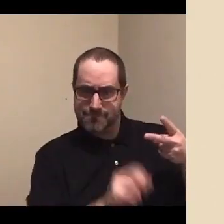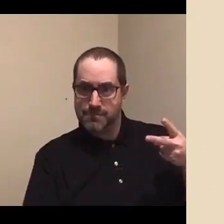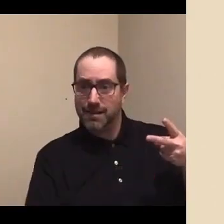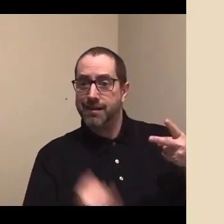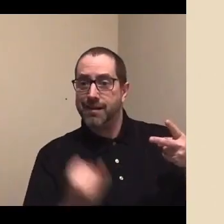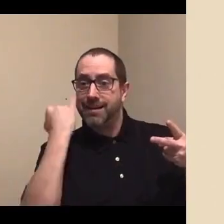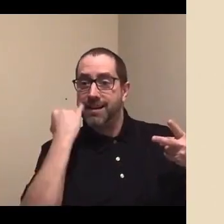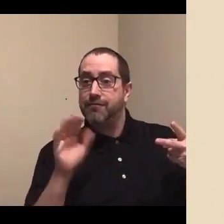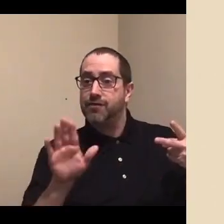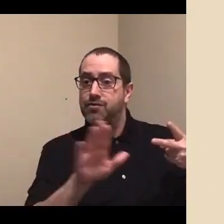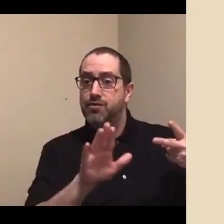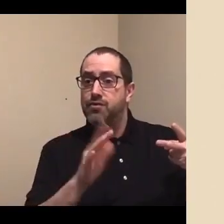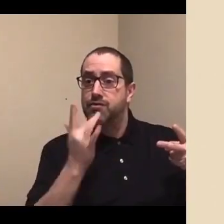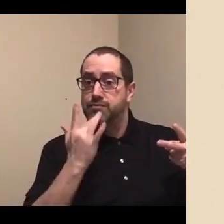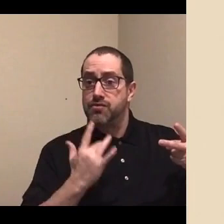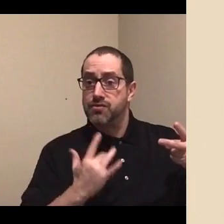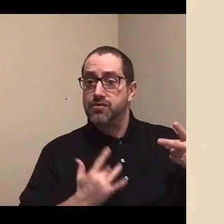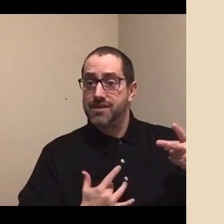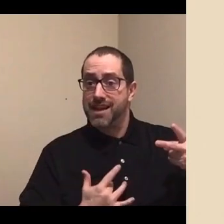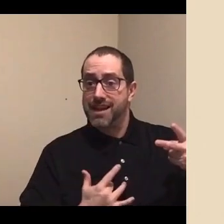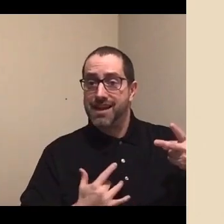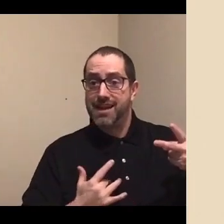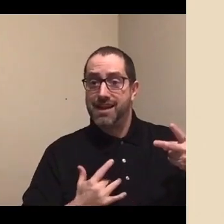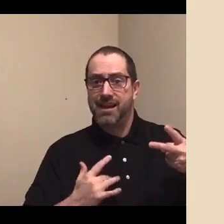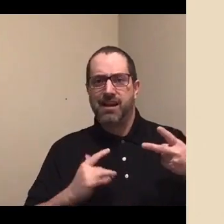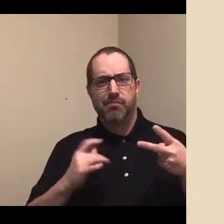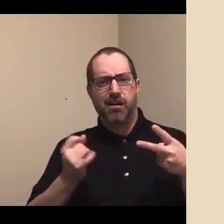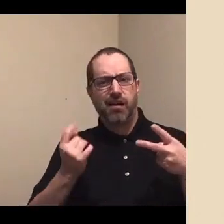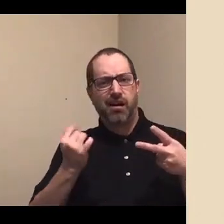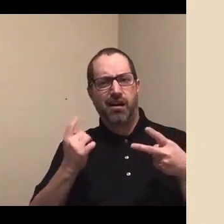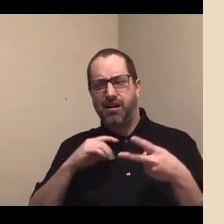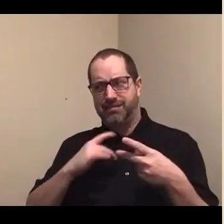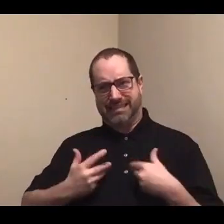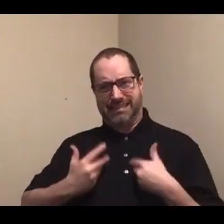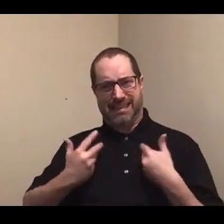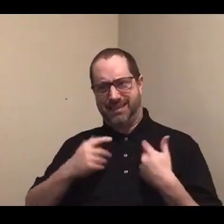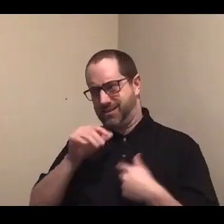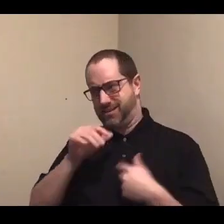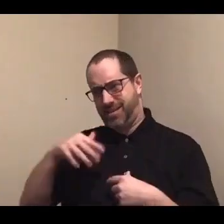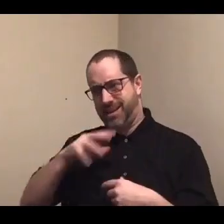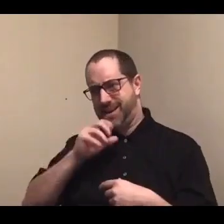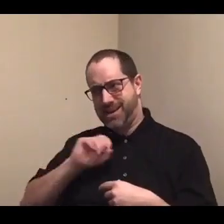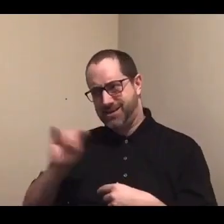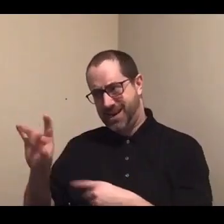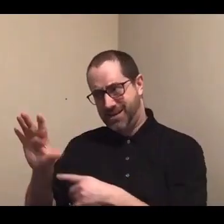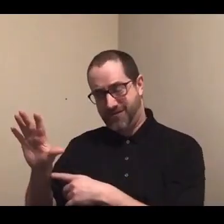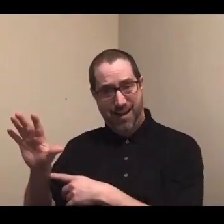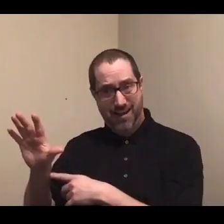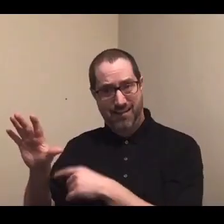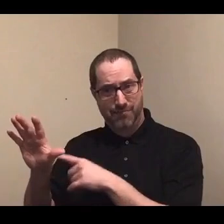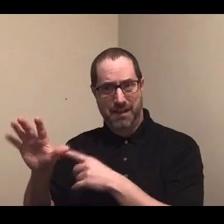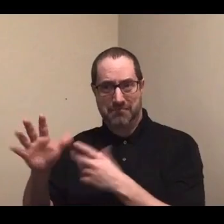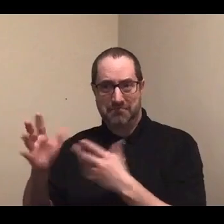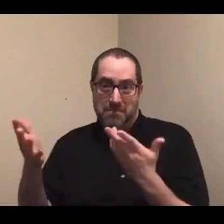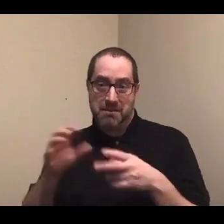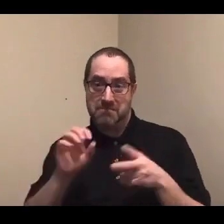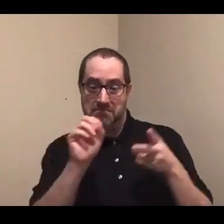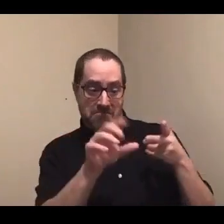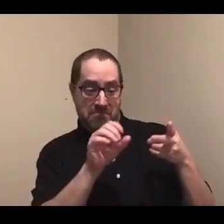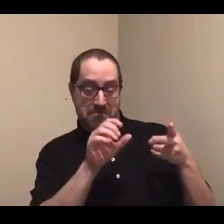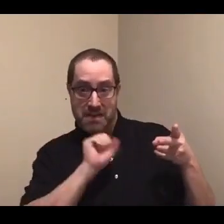date of birth and you are underneath the age of 85, you will be asked to come again when the eligibility gets to